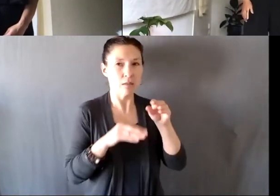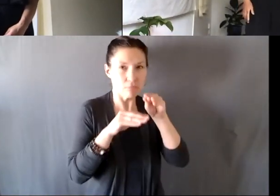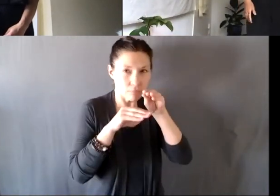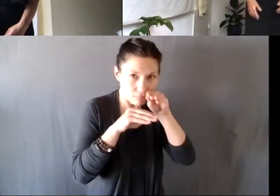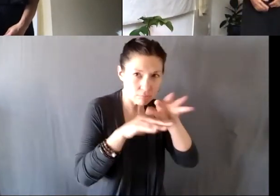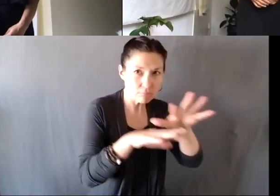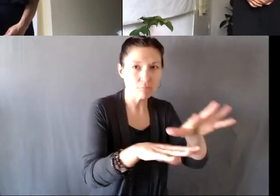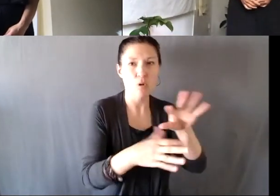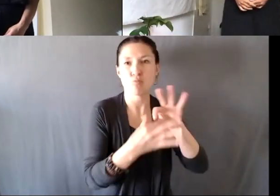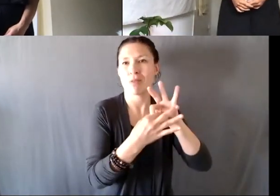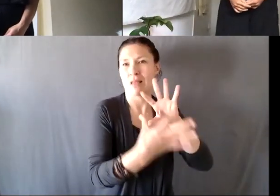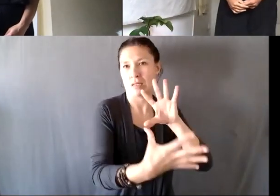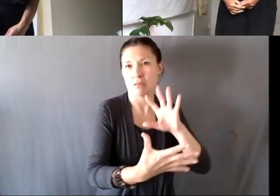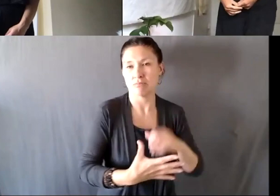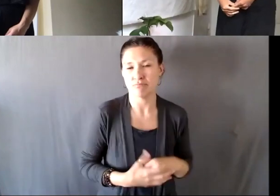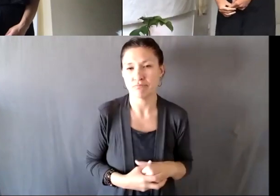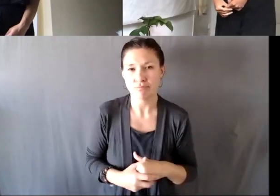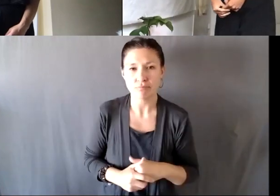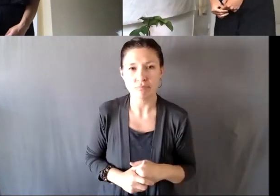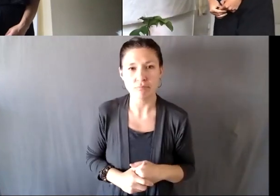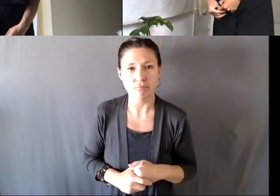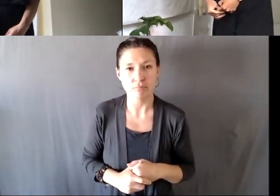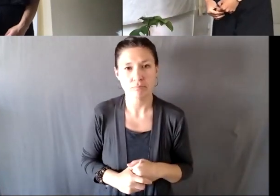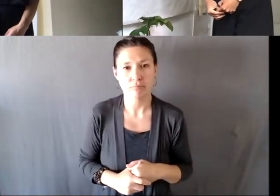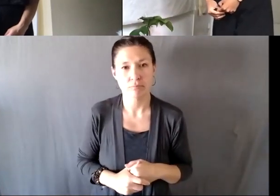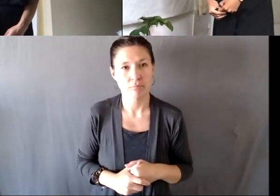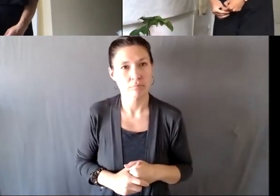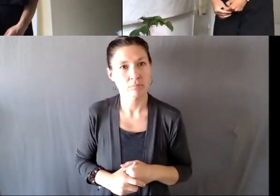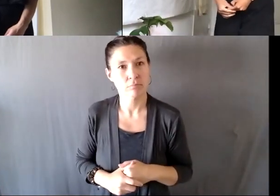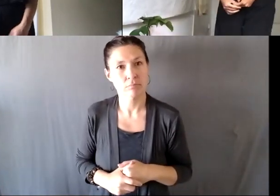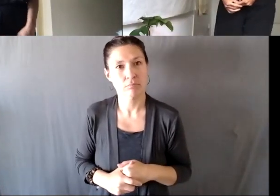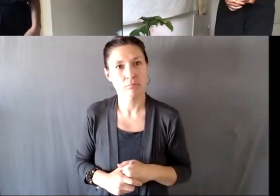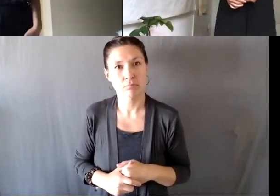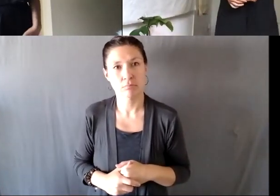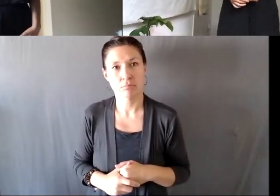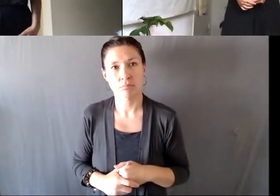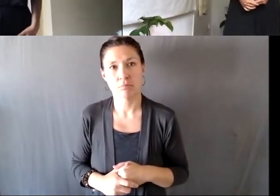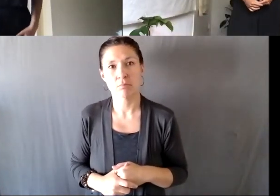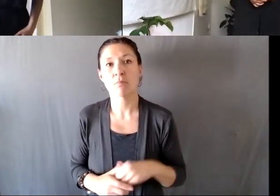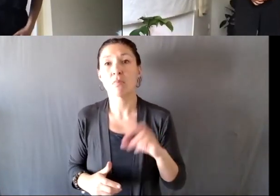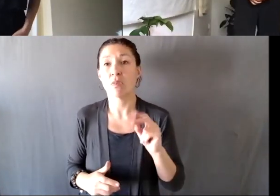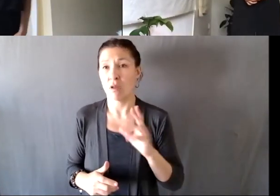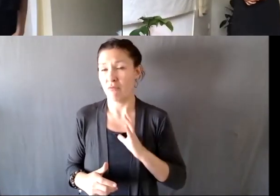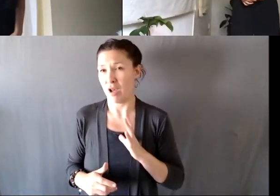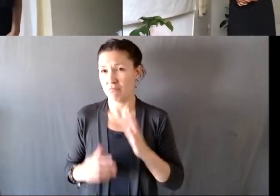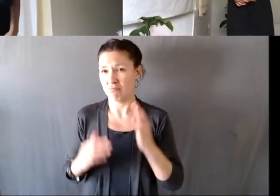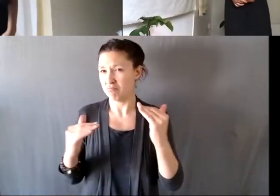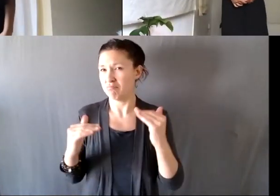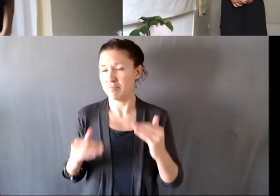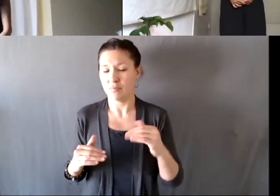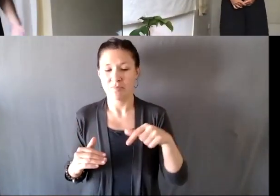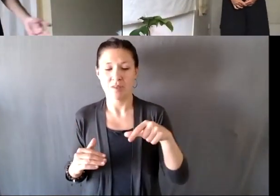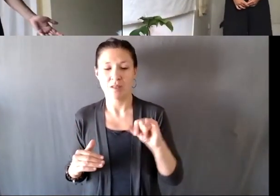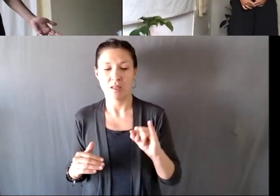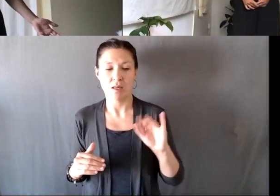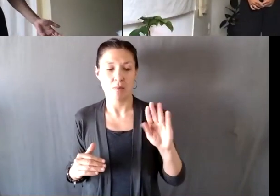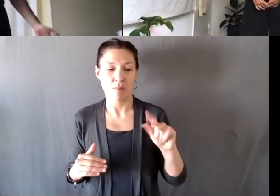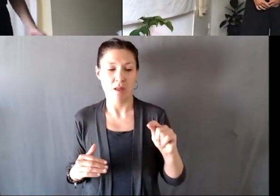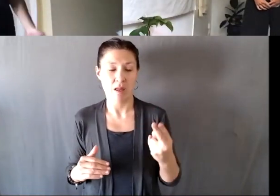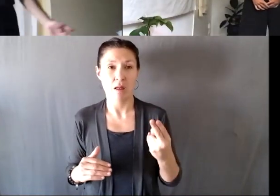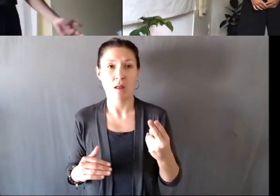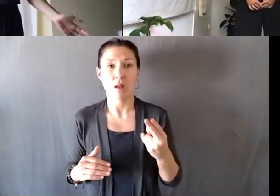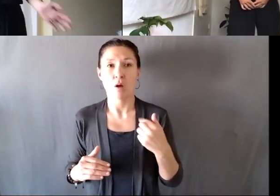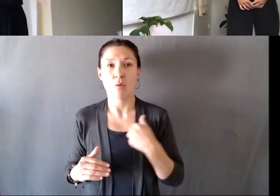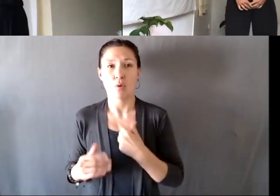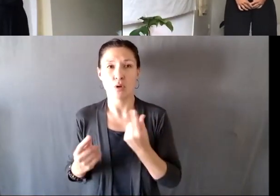Amazing. So now that we have done the chi baths, we're going to warm our bodies. Perhaps they're already warm if you're